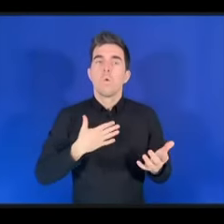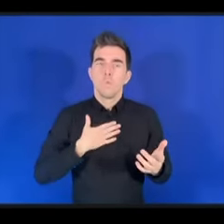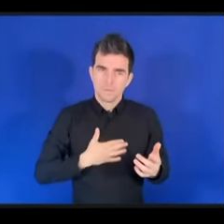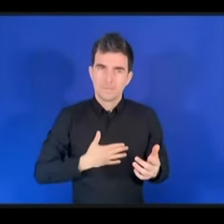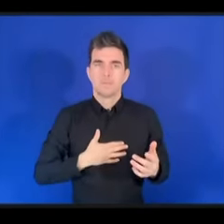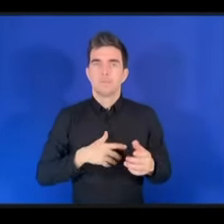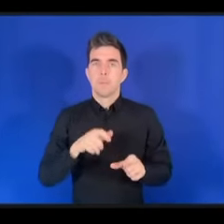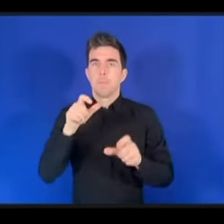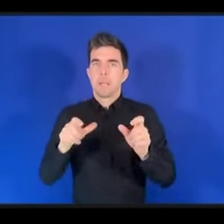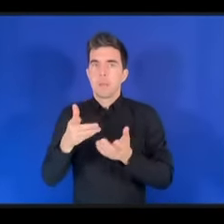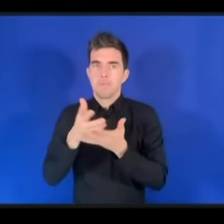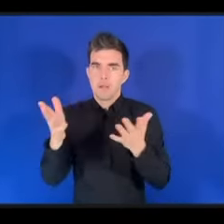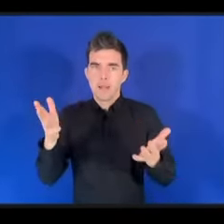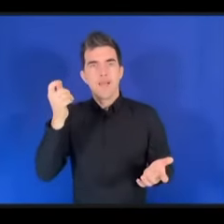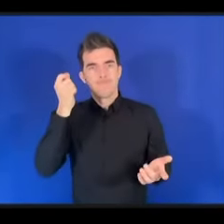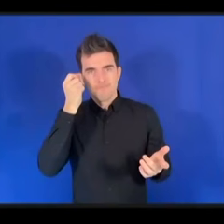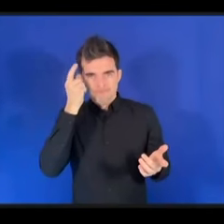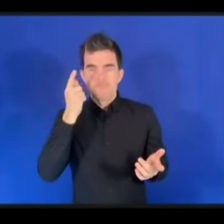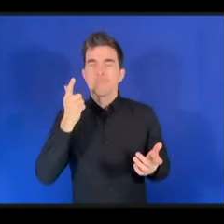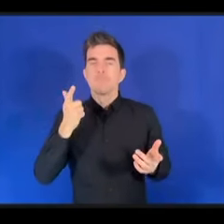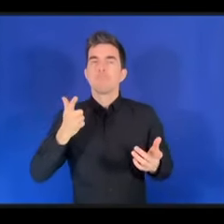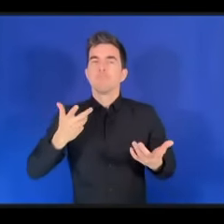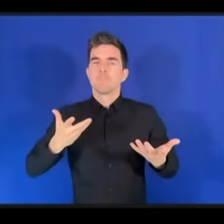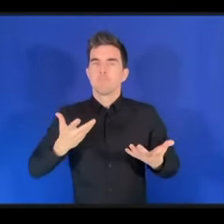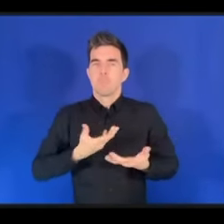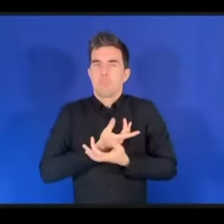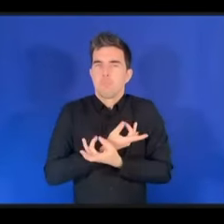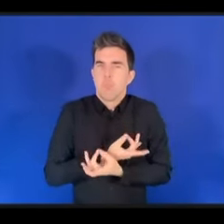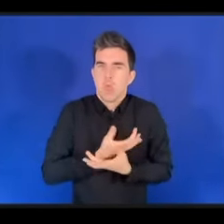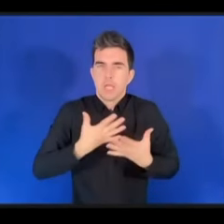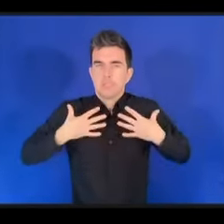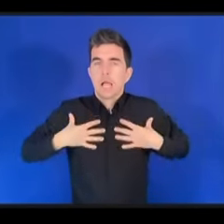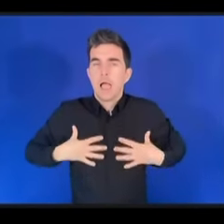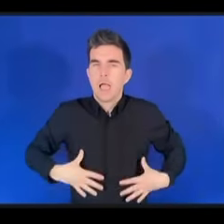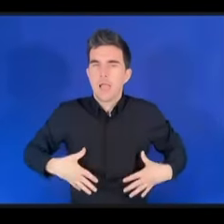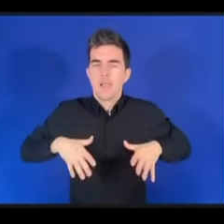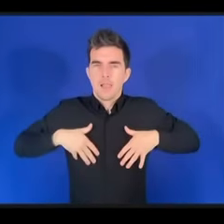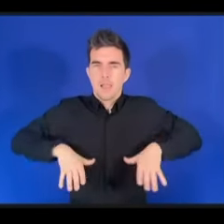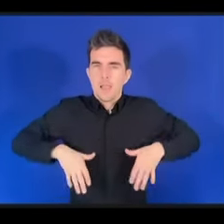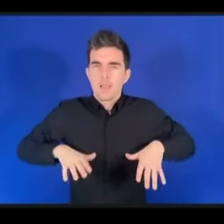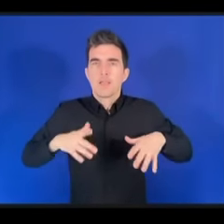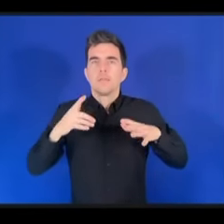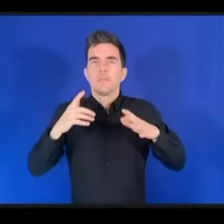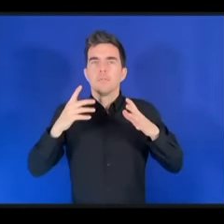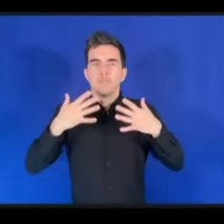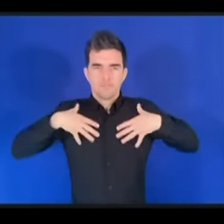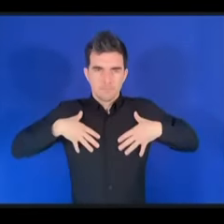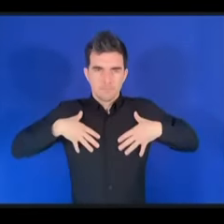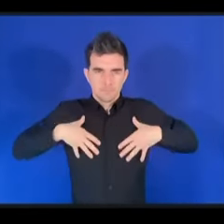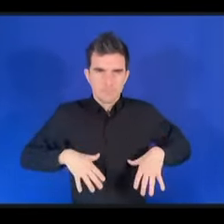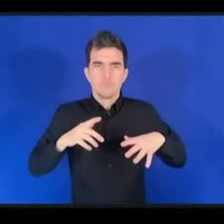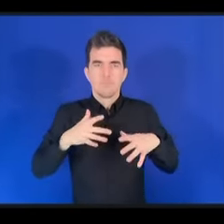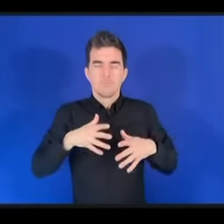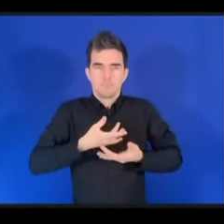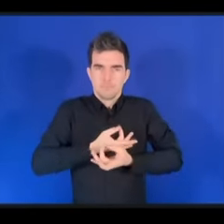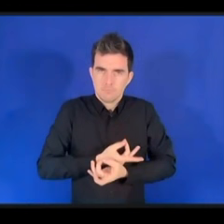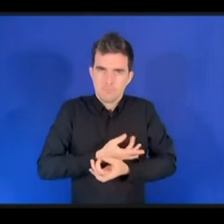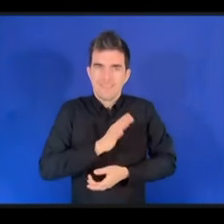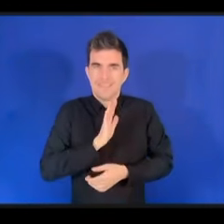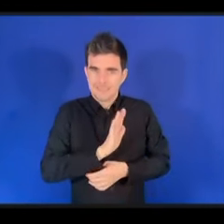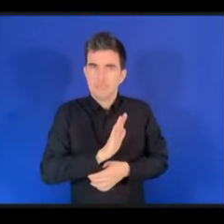some card, trump card, which were made in Kyoto